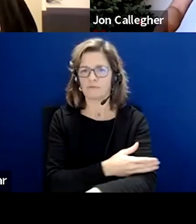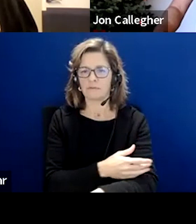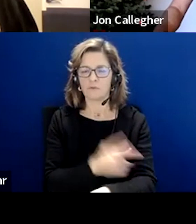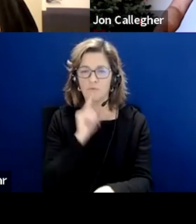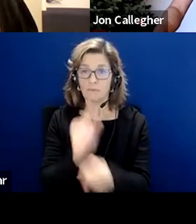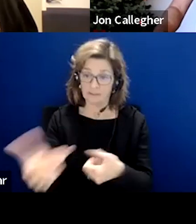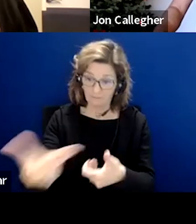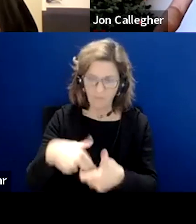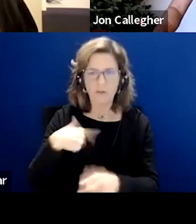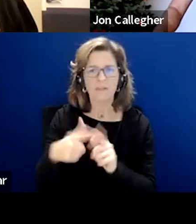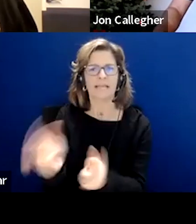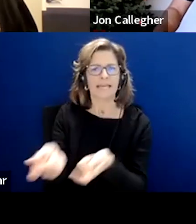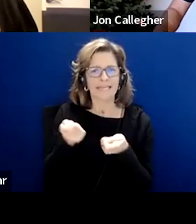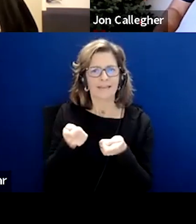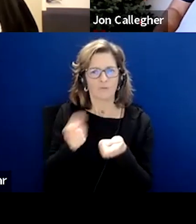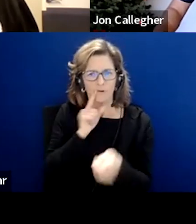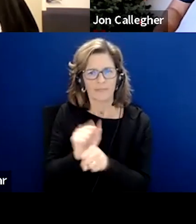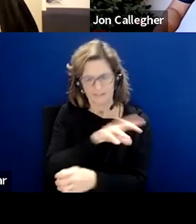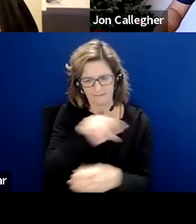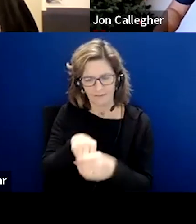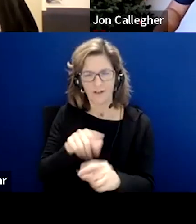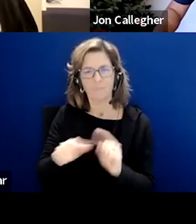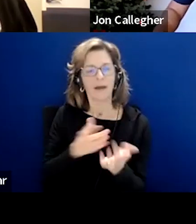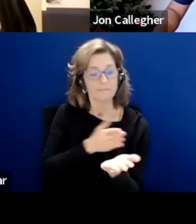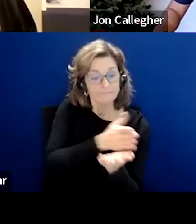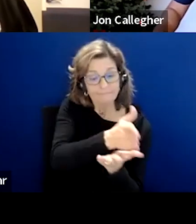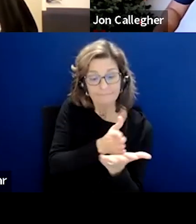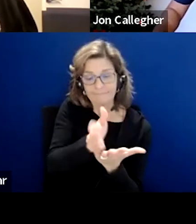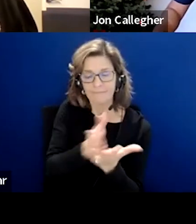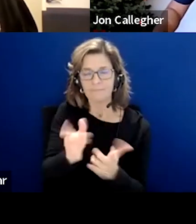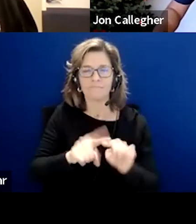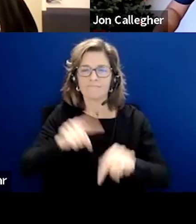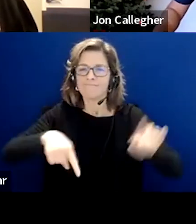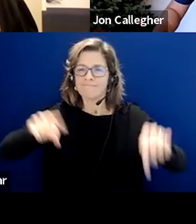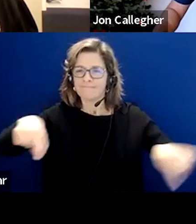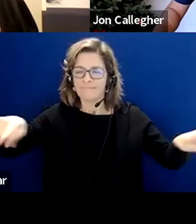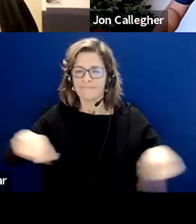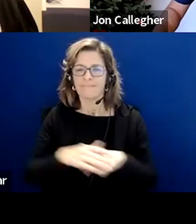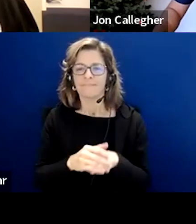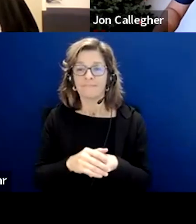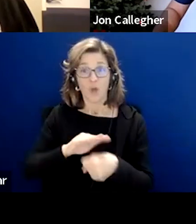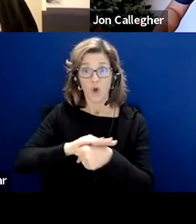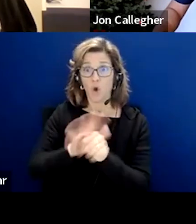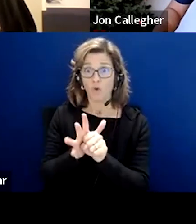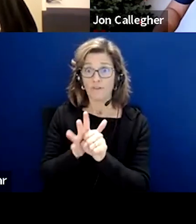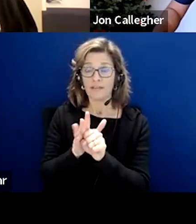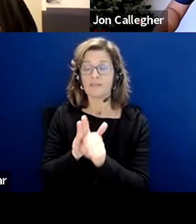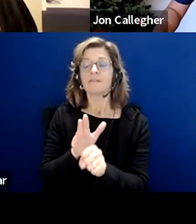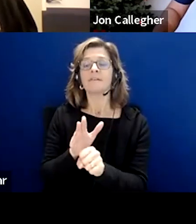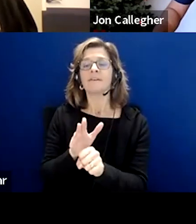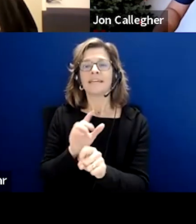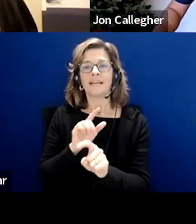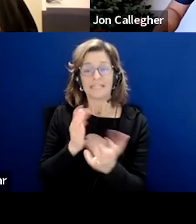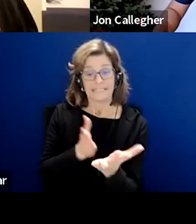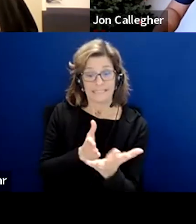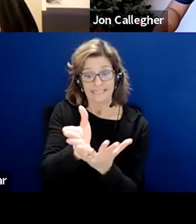think each sector is going to be different. There's a bunch of sectors where during the pandemic, people were able to work remotely, and that was a great thing.